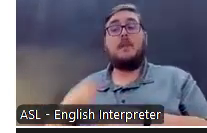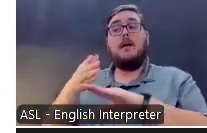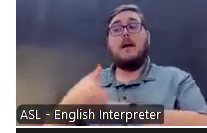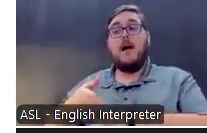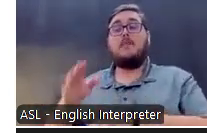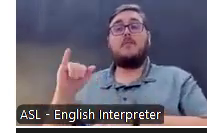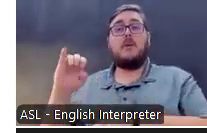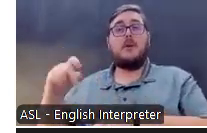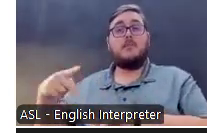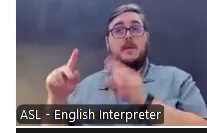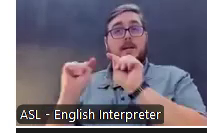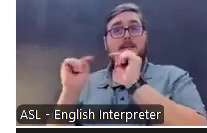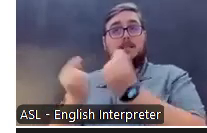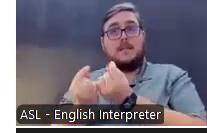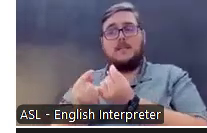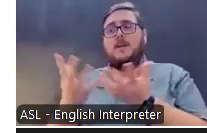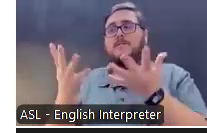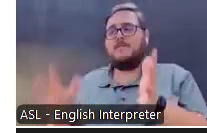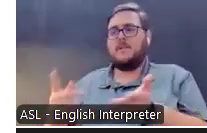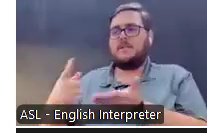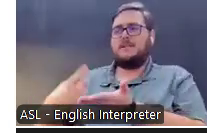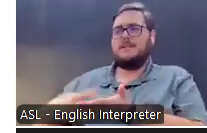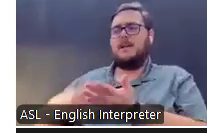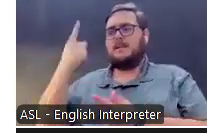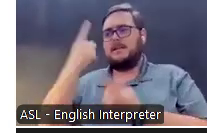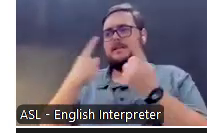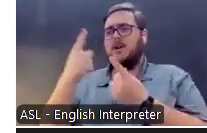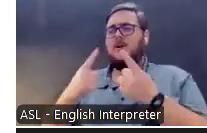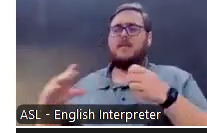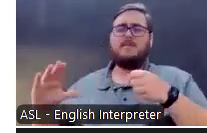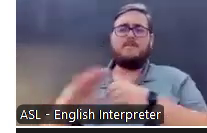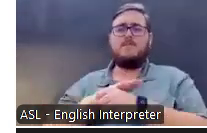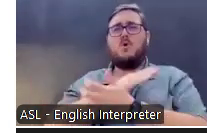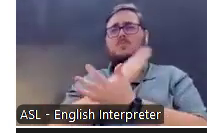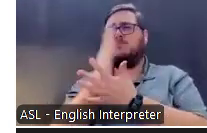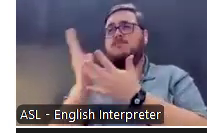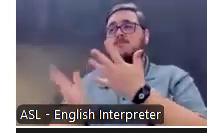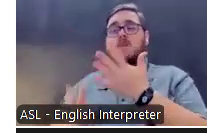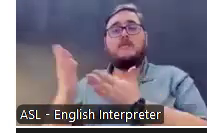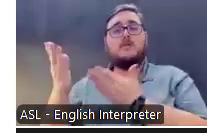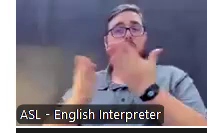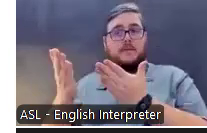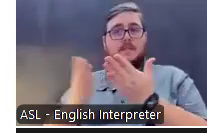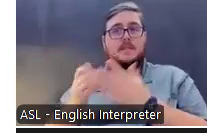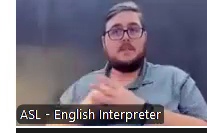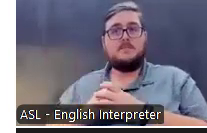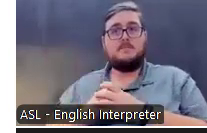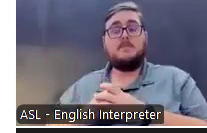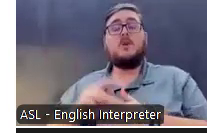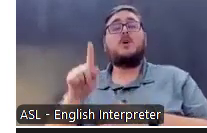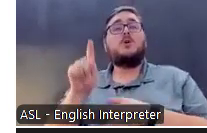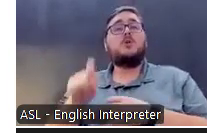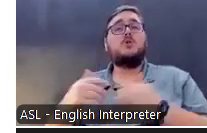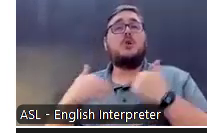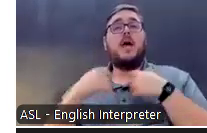aids and services. And we're going to talk about those on the next slide. There should be a continuum of alternative